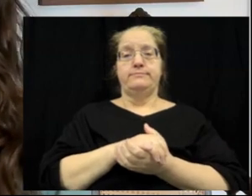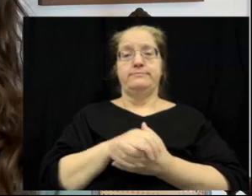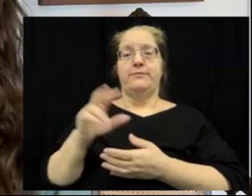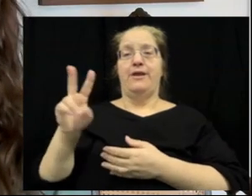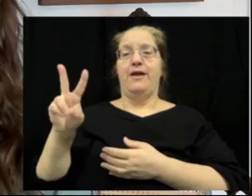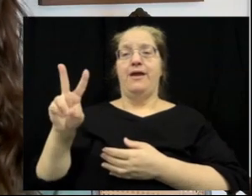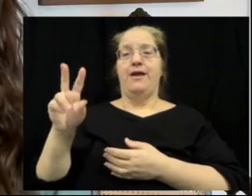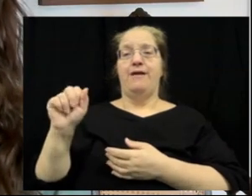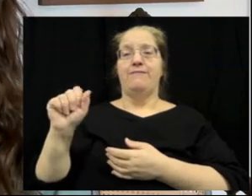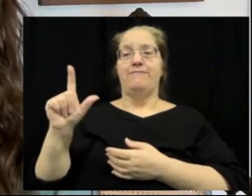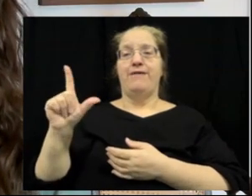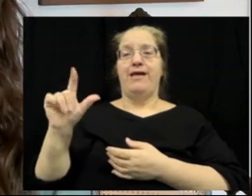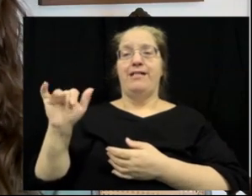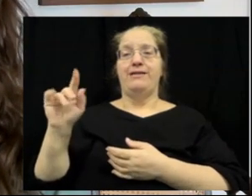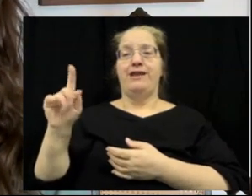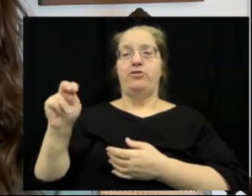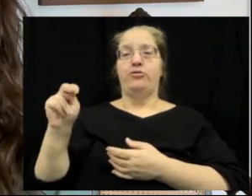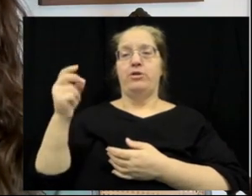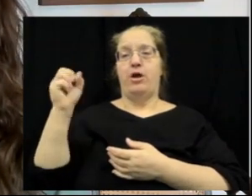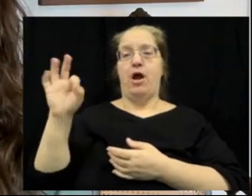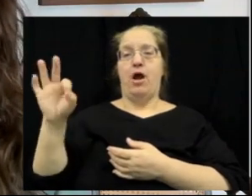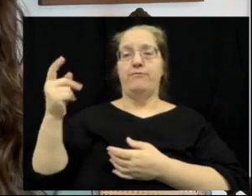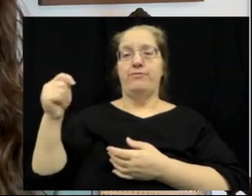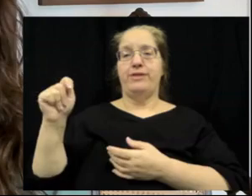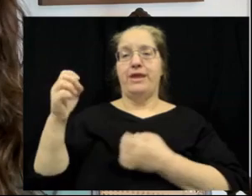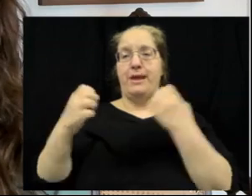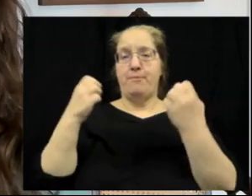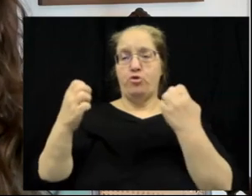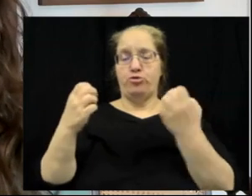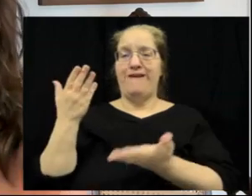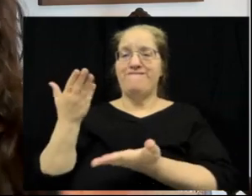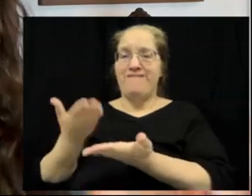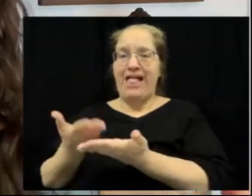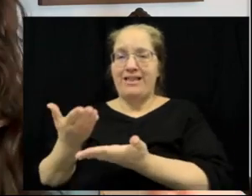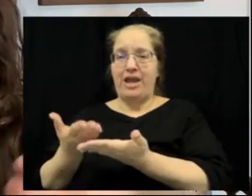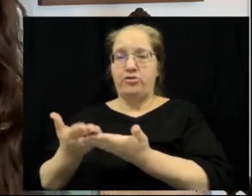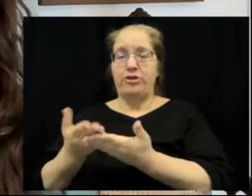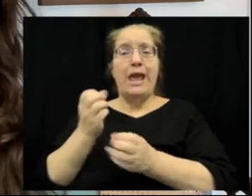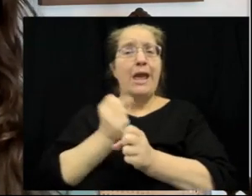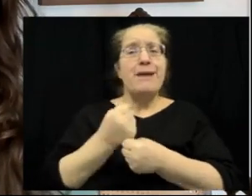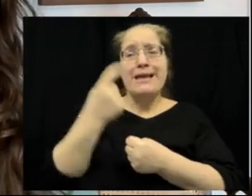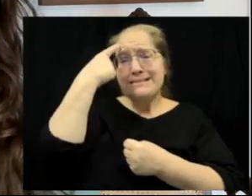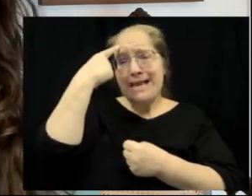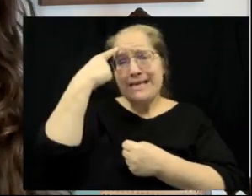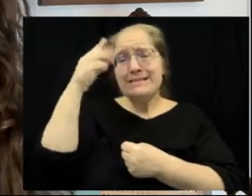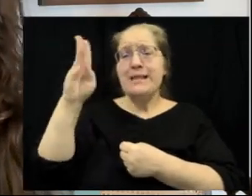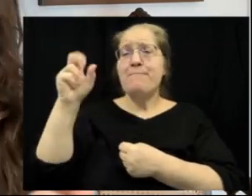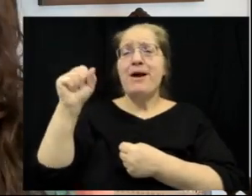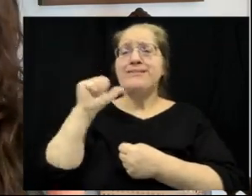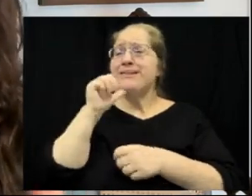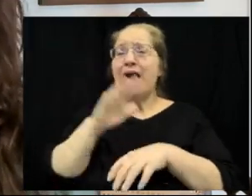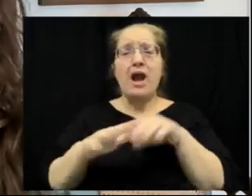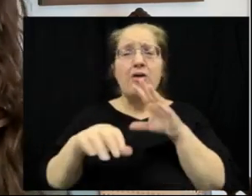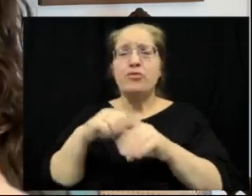makes sense that it makes sense that the bus is really uncomfortable because it's so loud. And